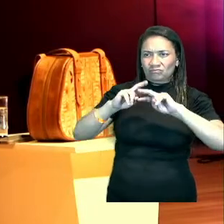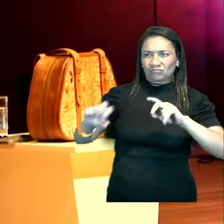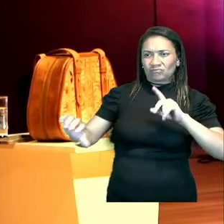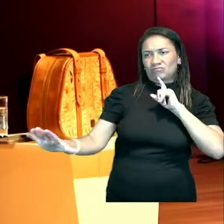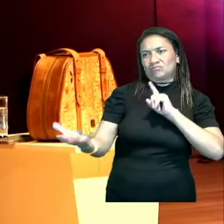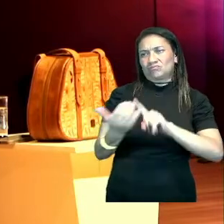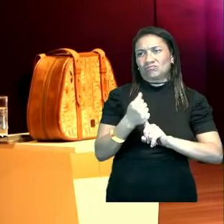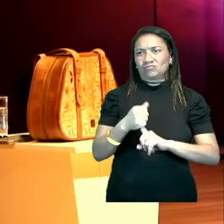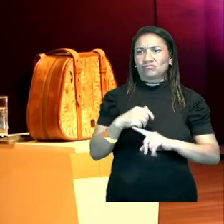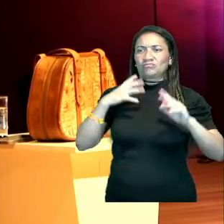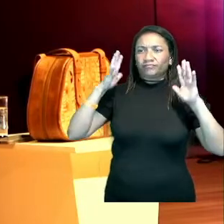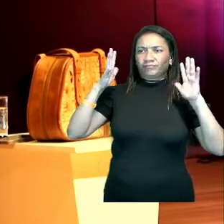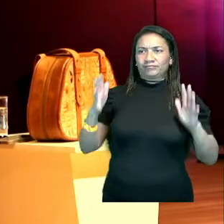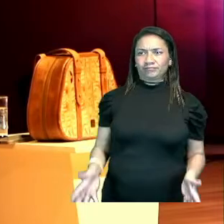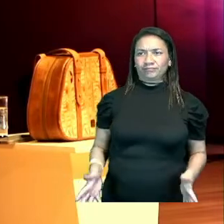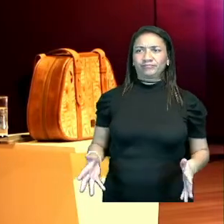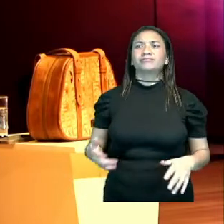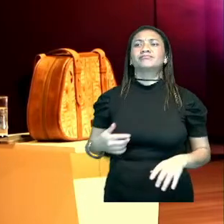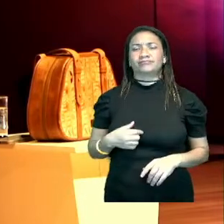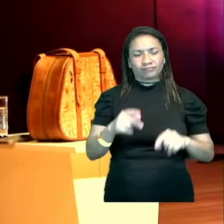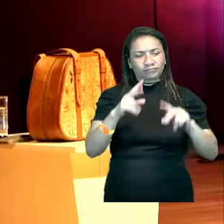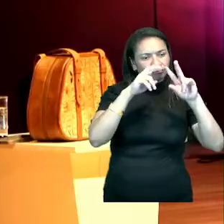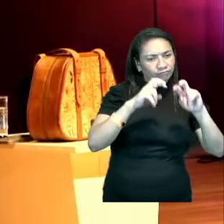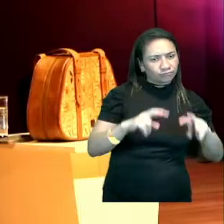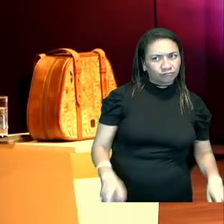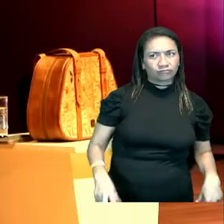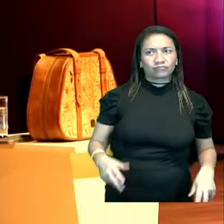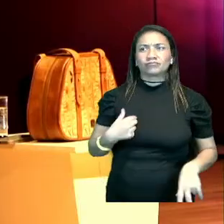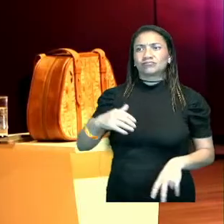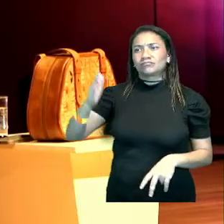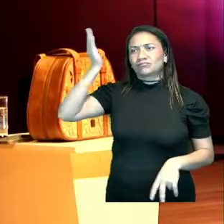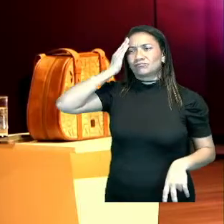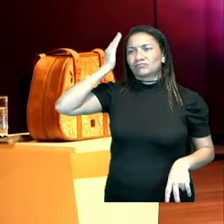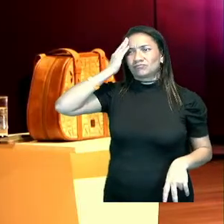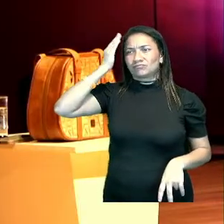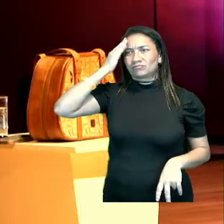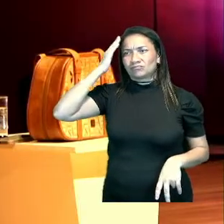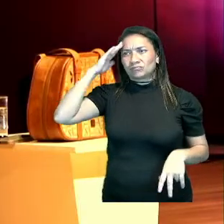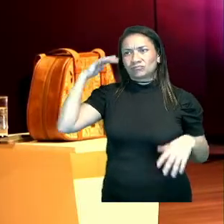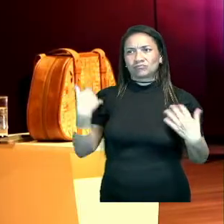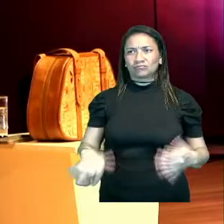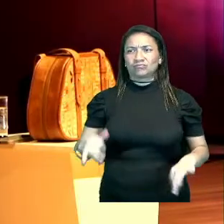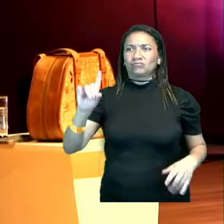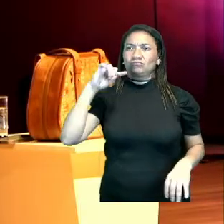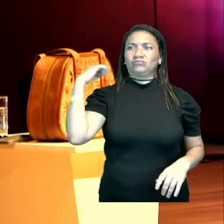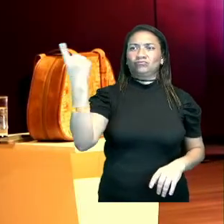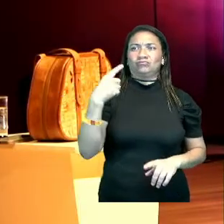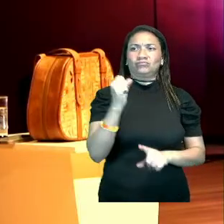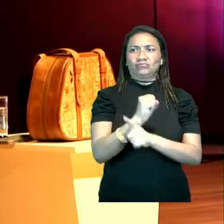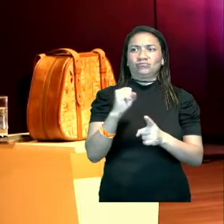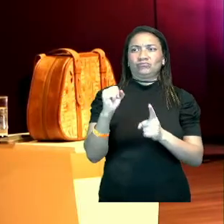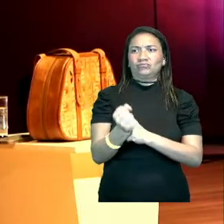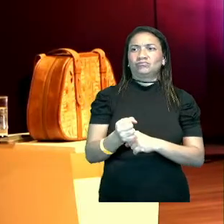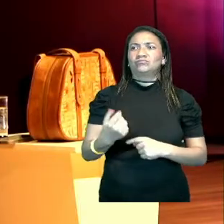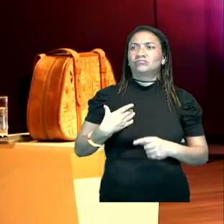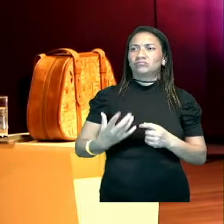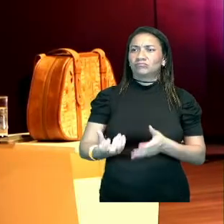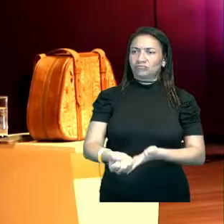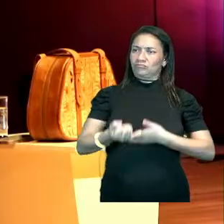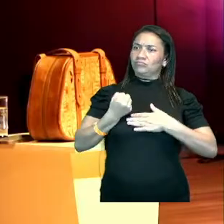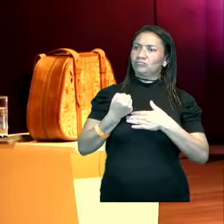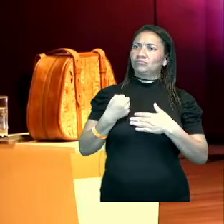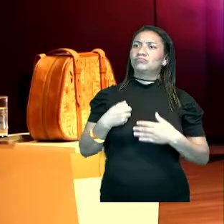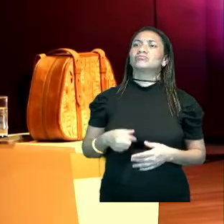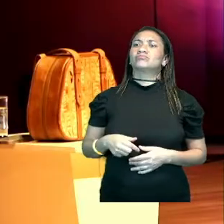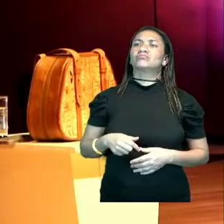shows how racist the society is helps to reproduce racism.